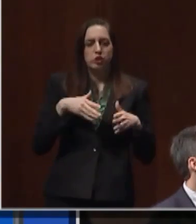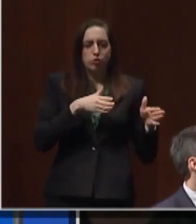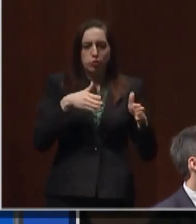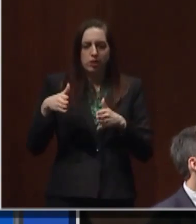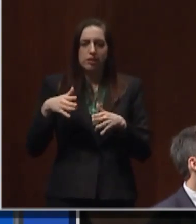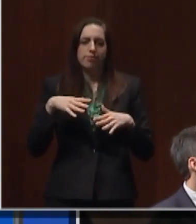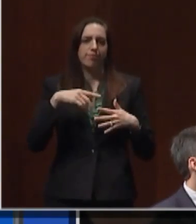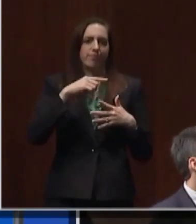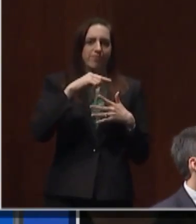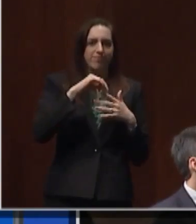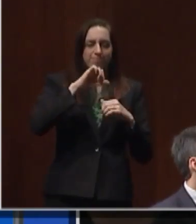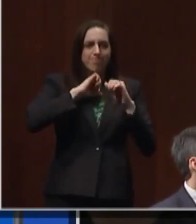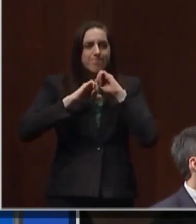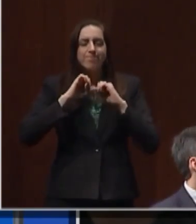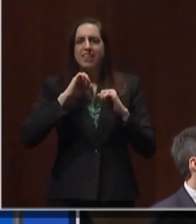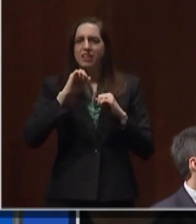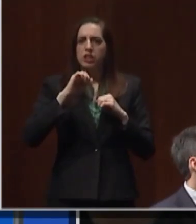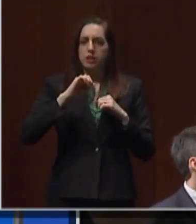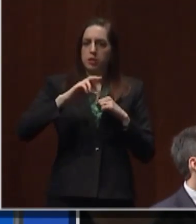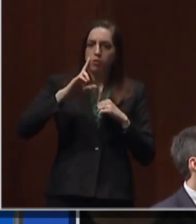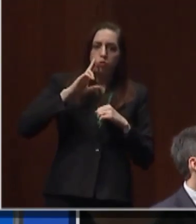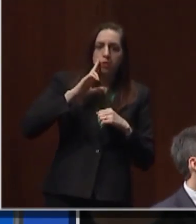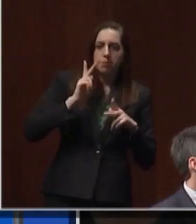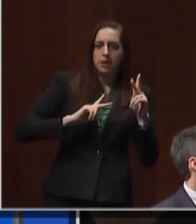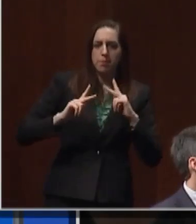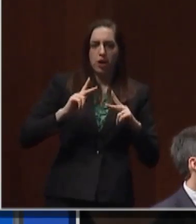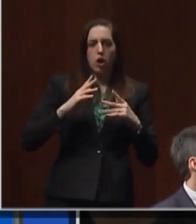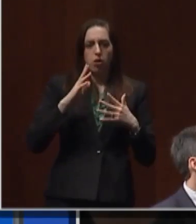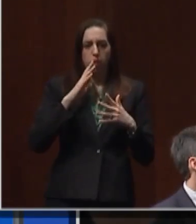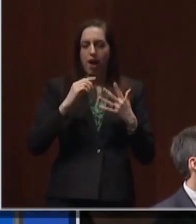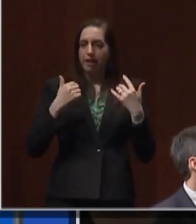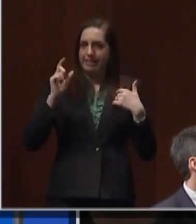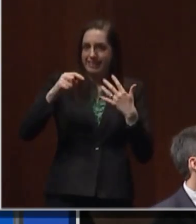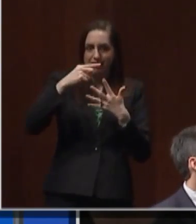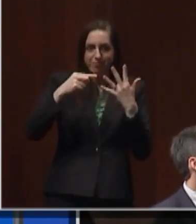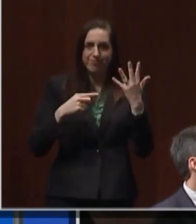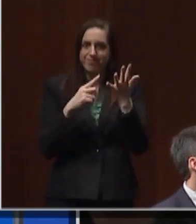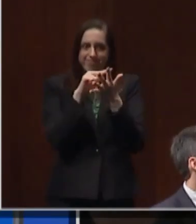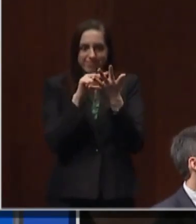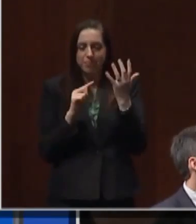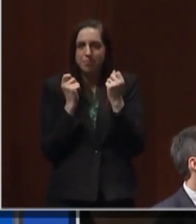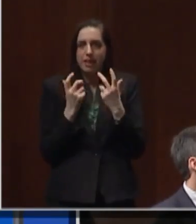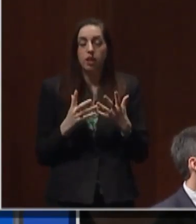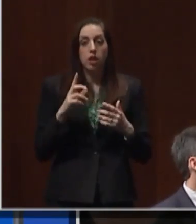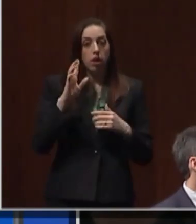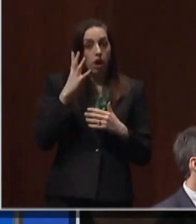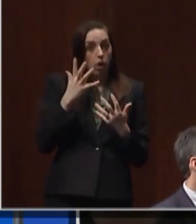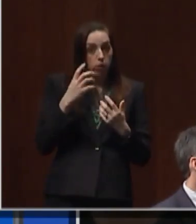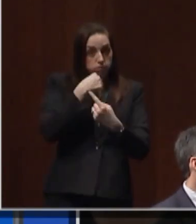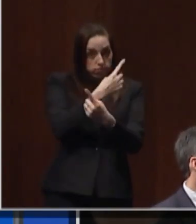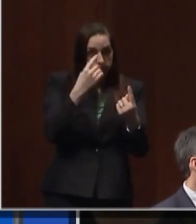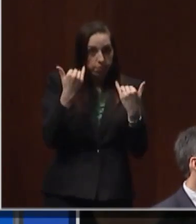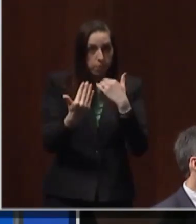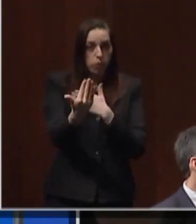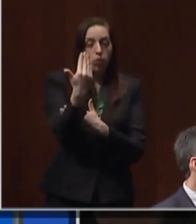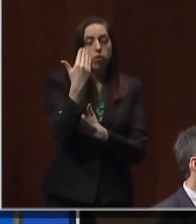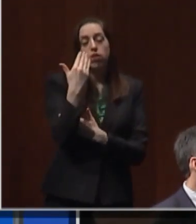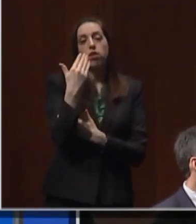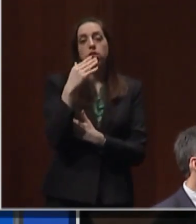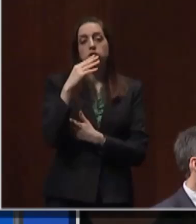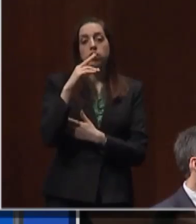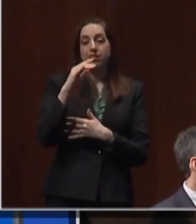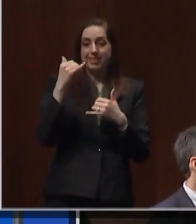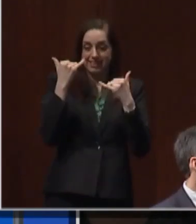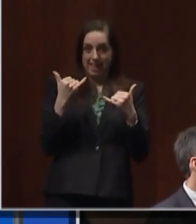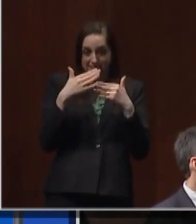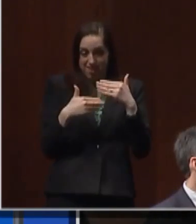we face. Houstonians deserve a safe, viable infrastructure. And I want to announce this morning that 2 weeks